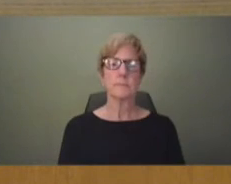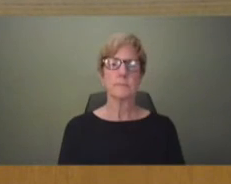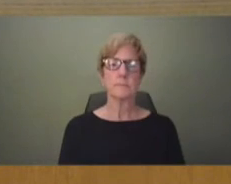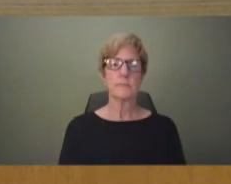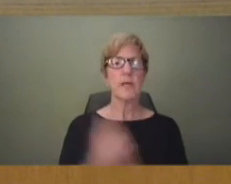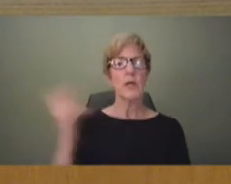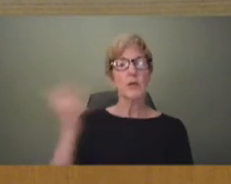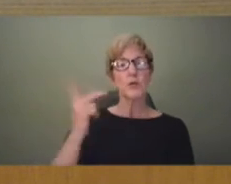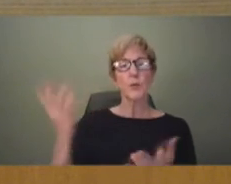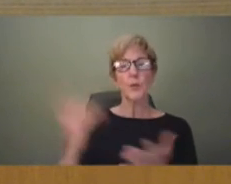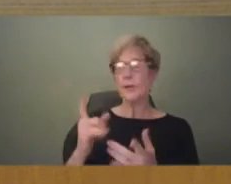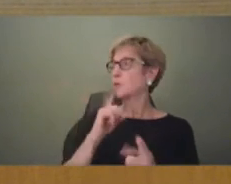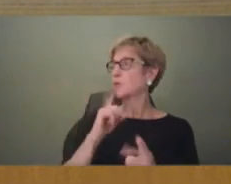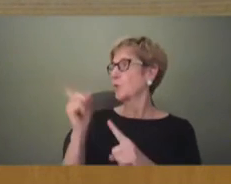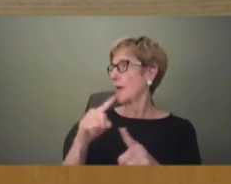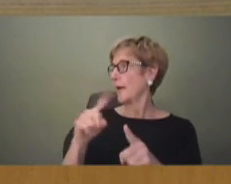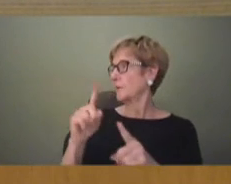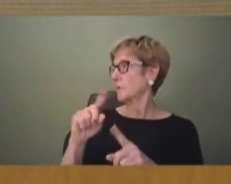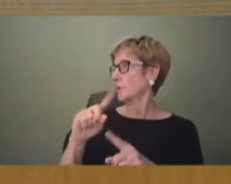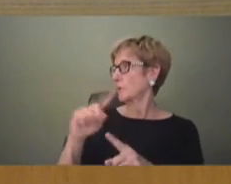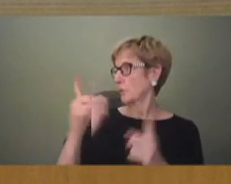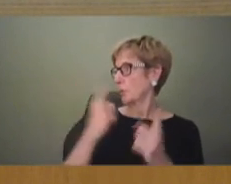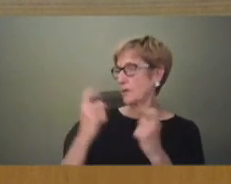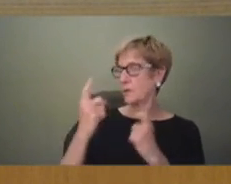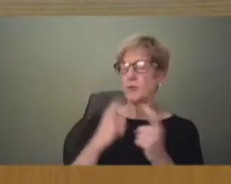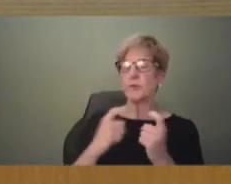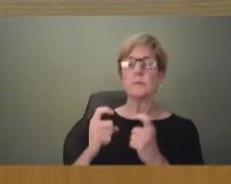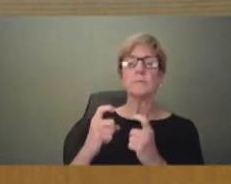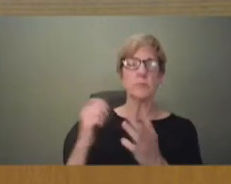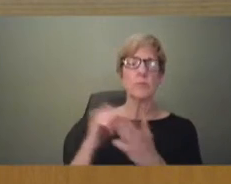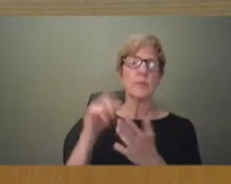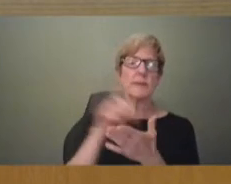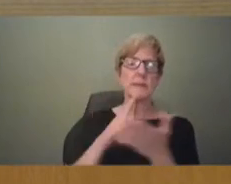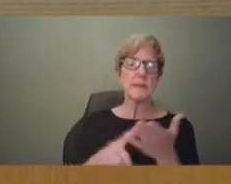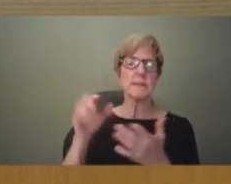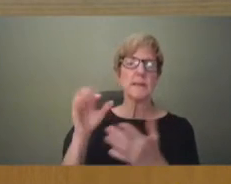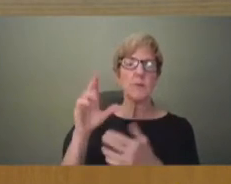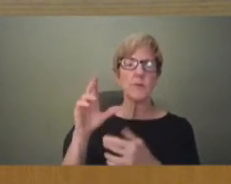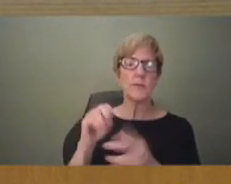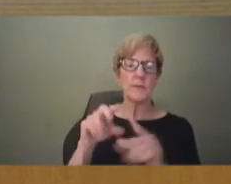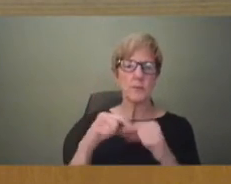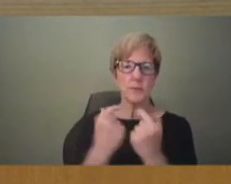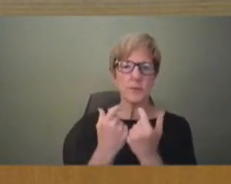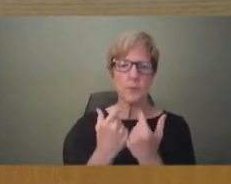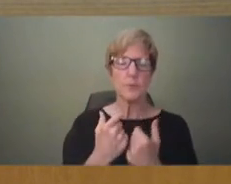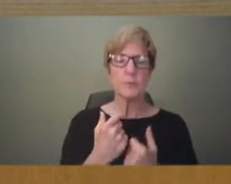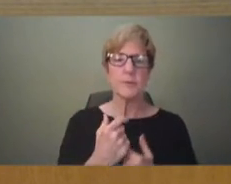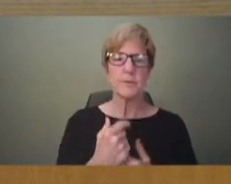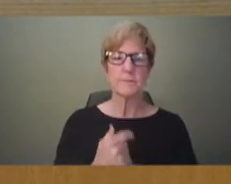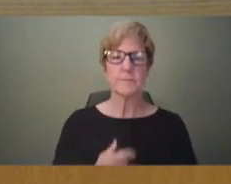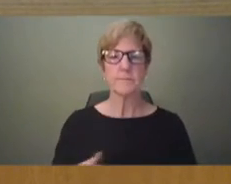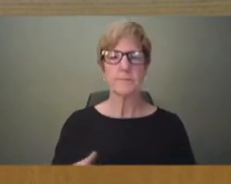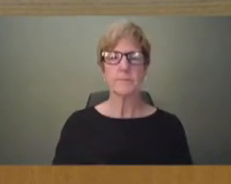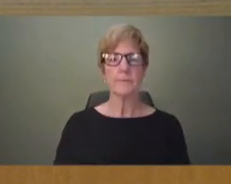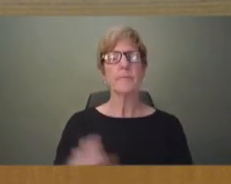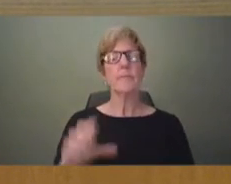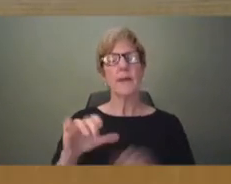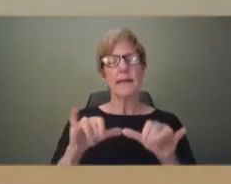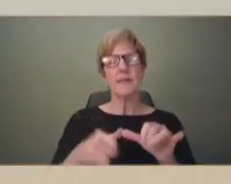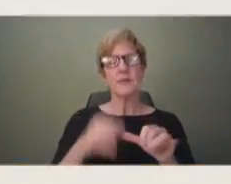answer questions as well as Thomas huro with design Resource Group are are the civil engineer for the